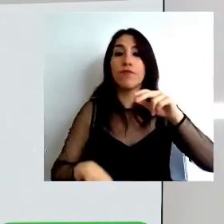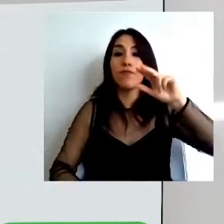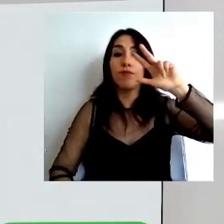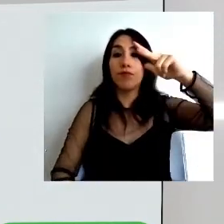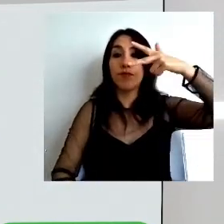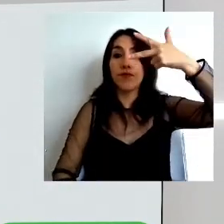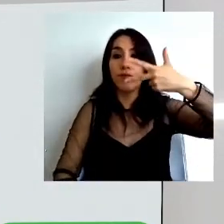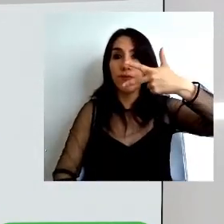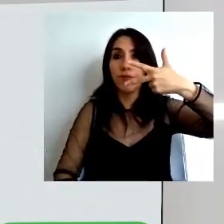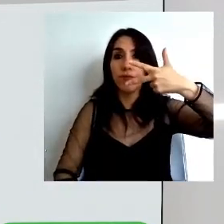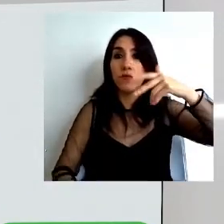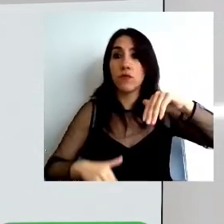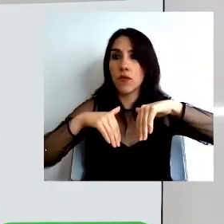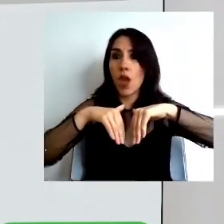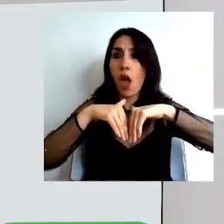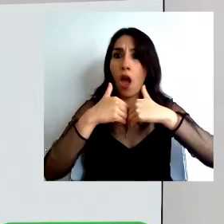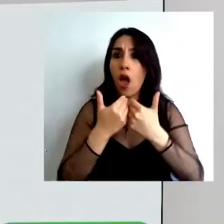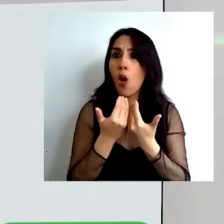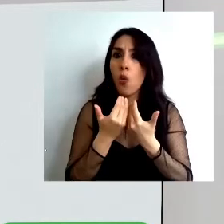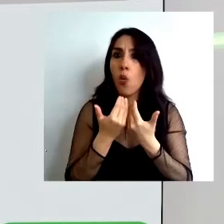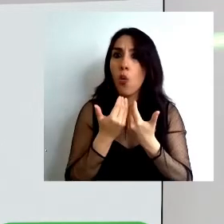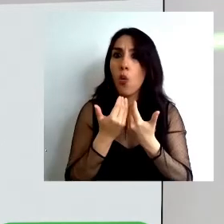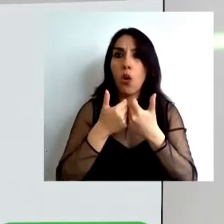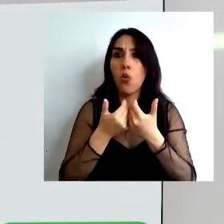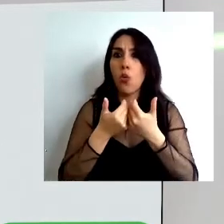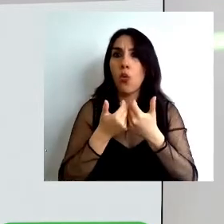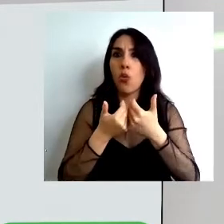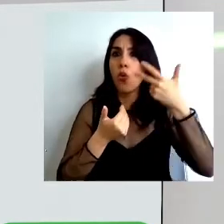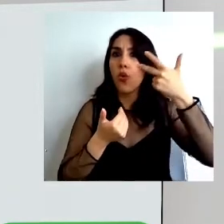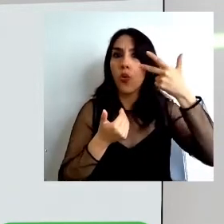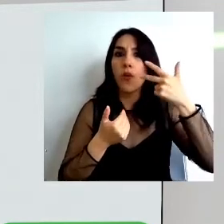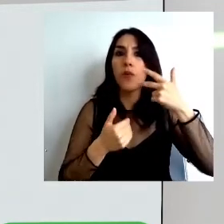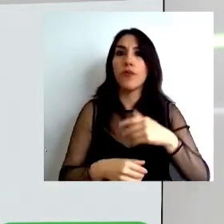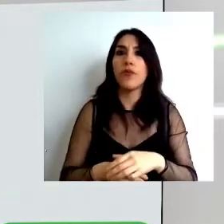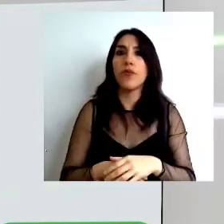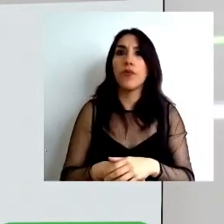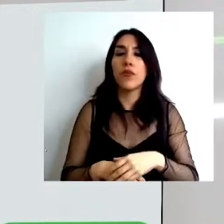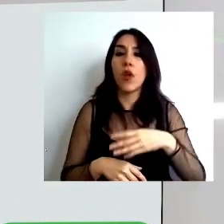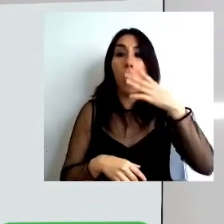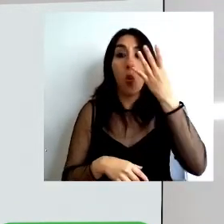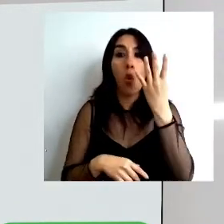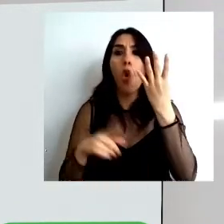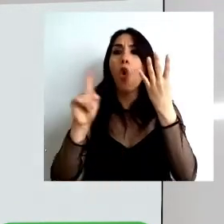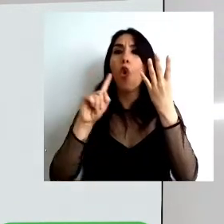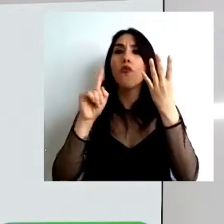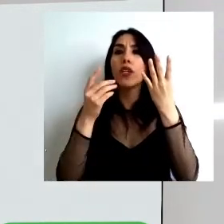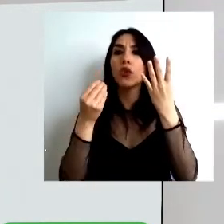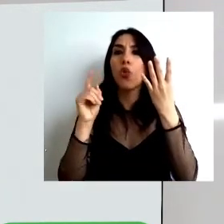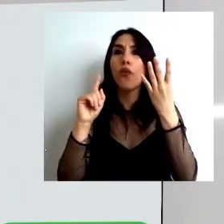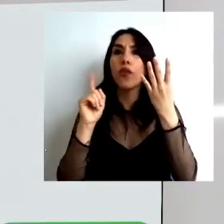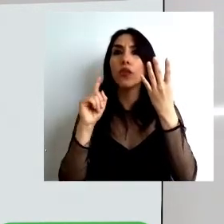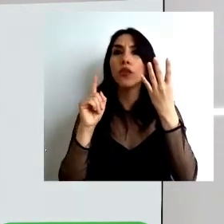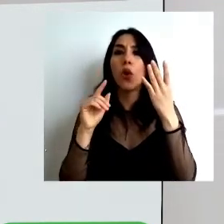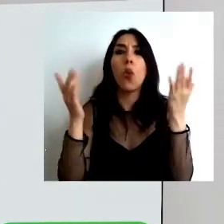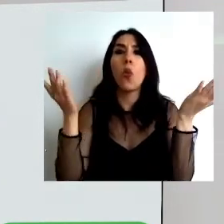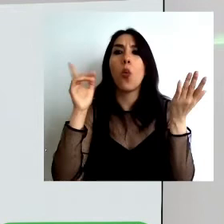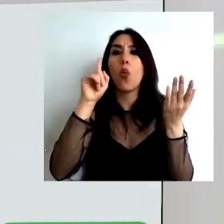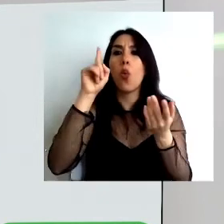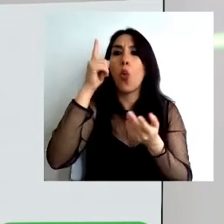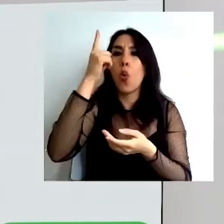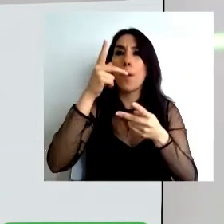very important, which type of partners do you need? I'll quickly go through some of these. I've touched